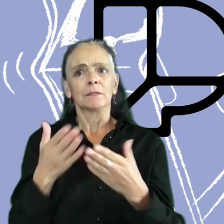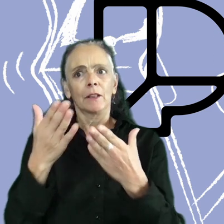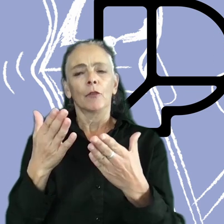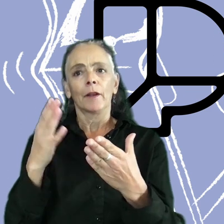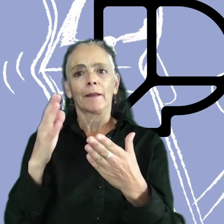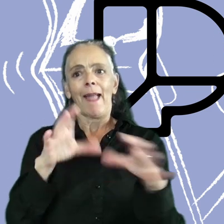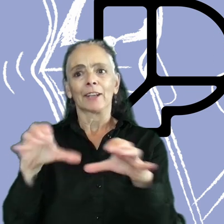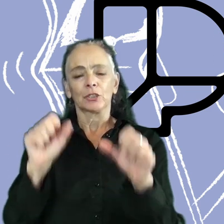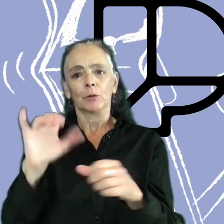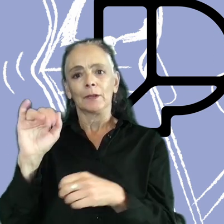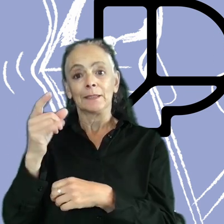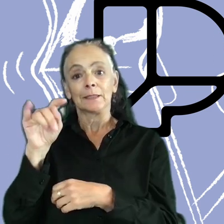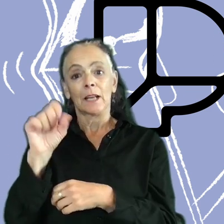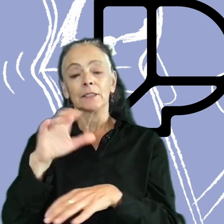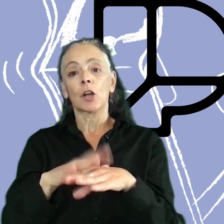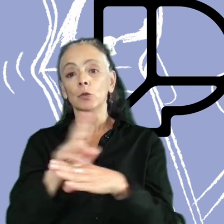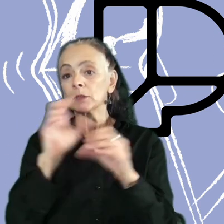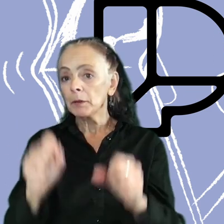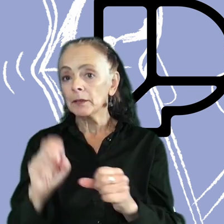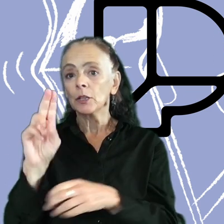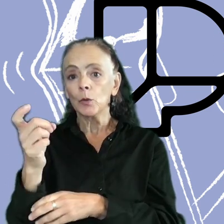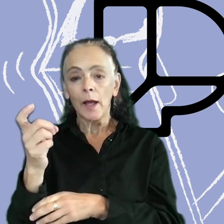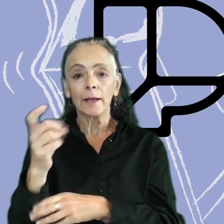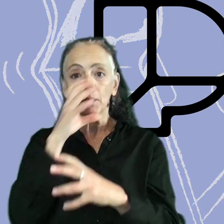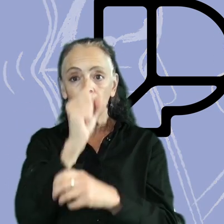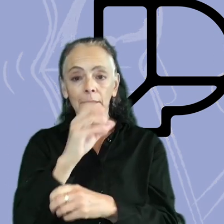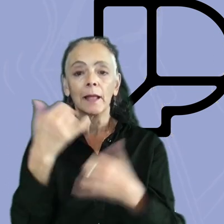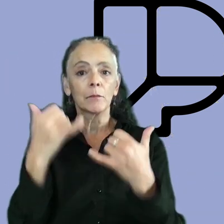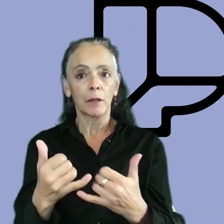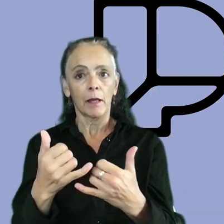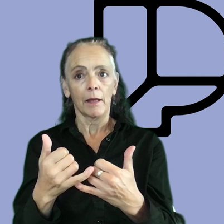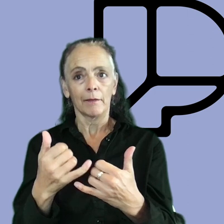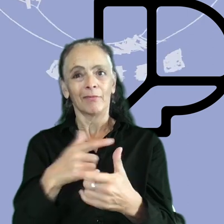appeal and play so that you can focus on the game